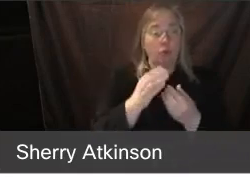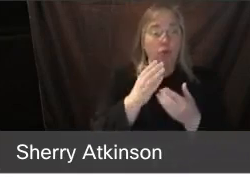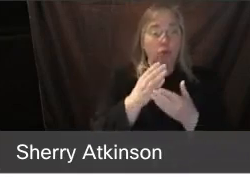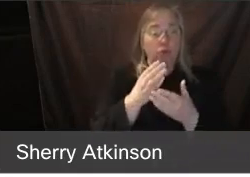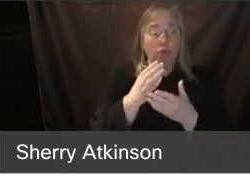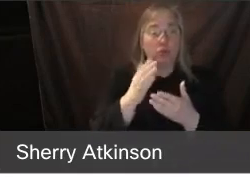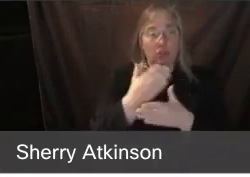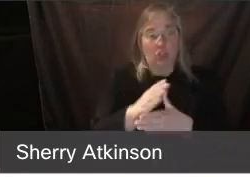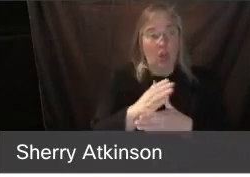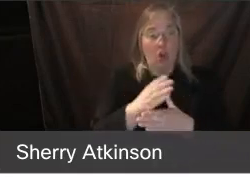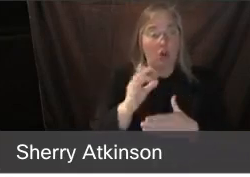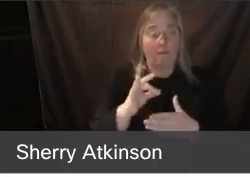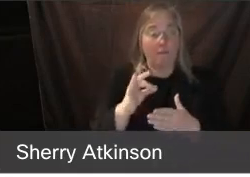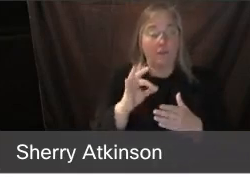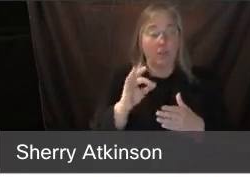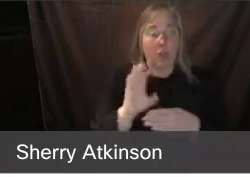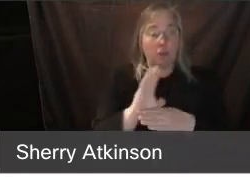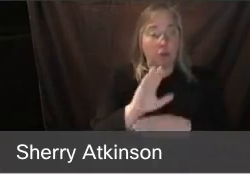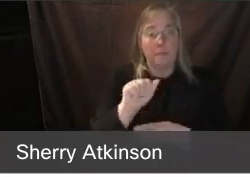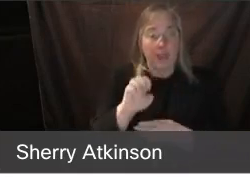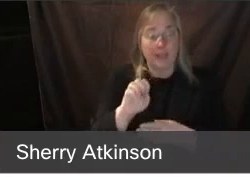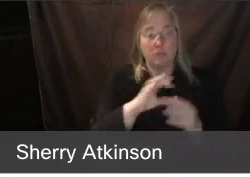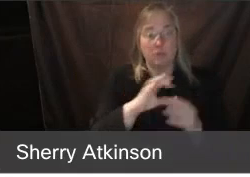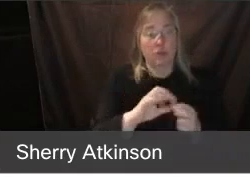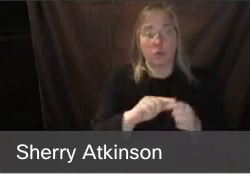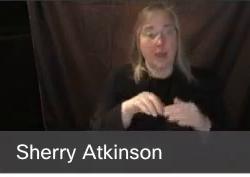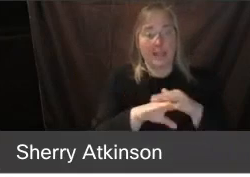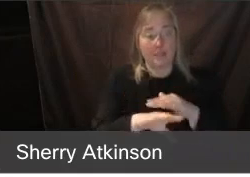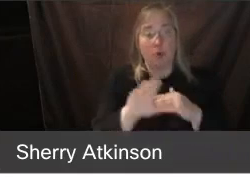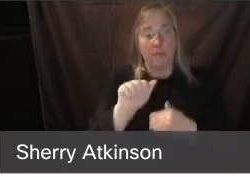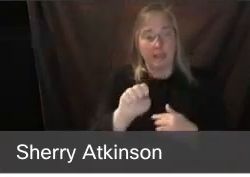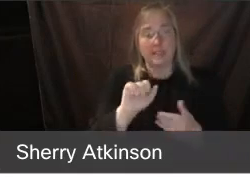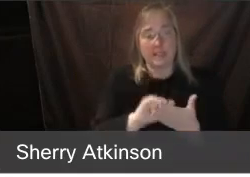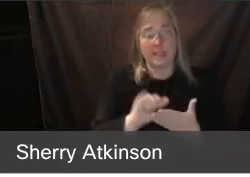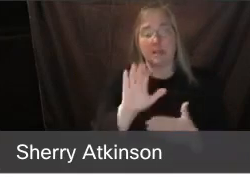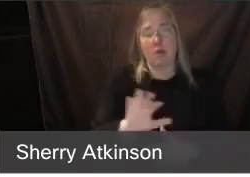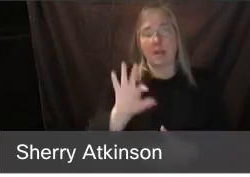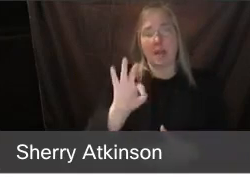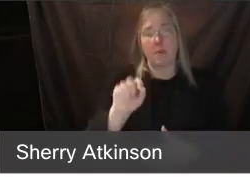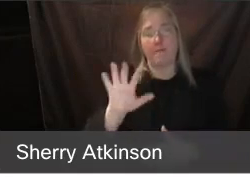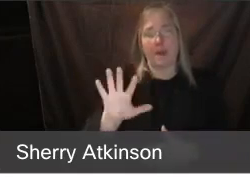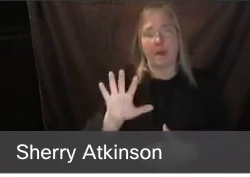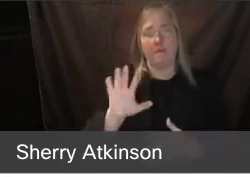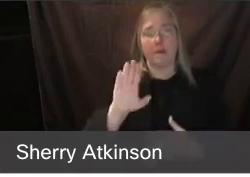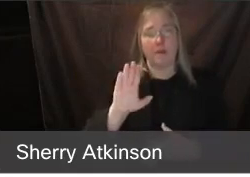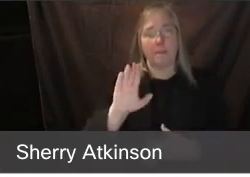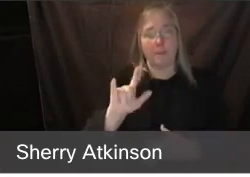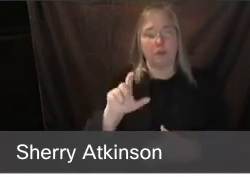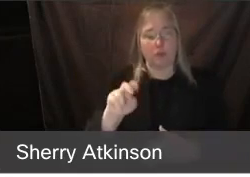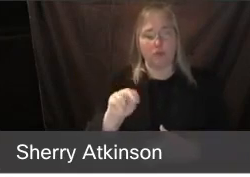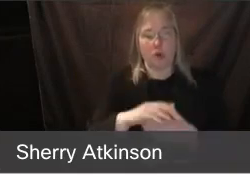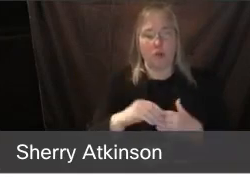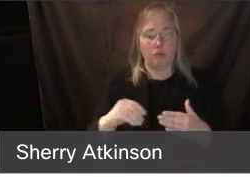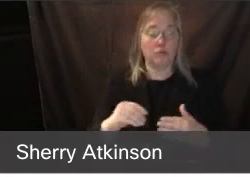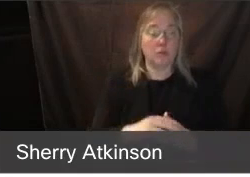base as it relates to the assessable base is about $9.5 billion. Here's a drill down in more